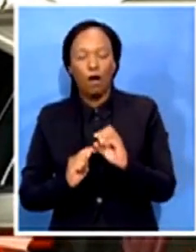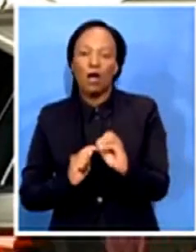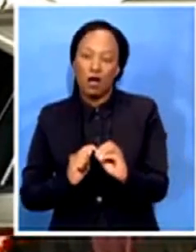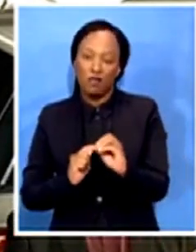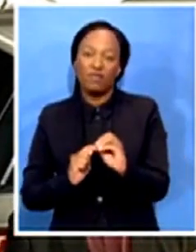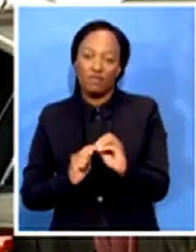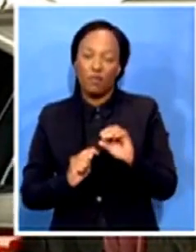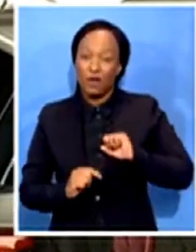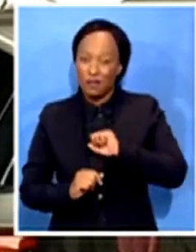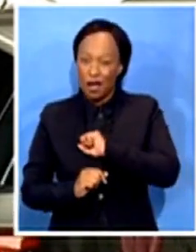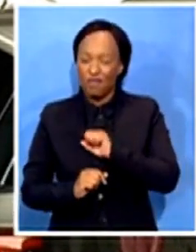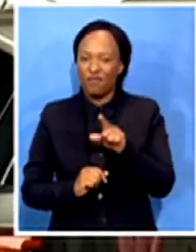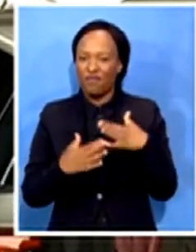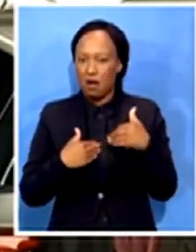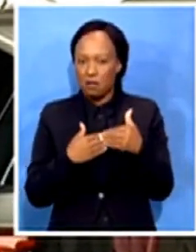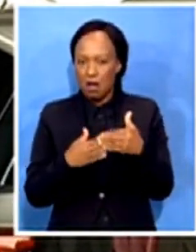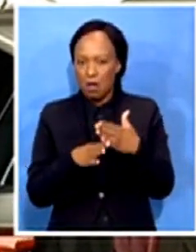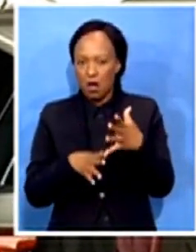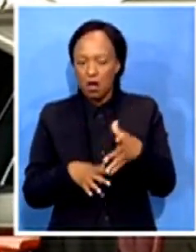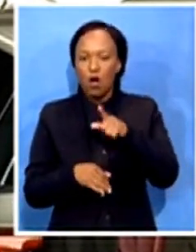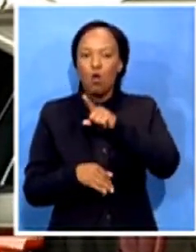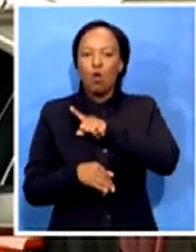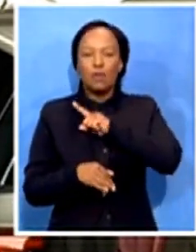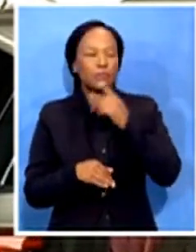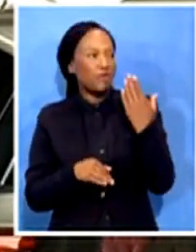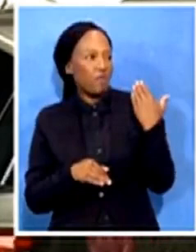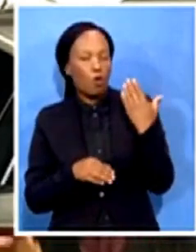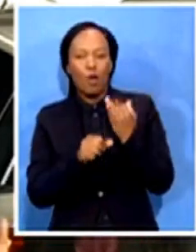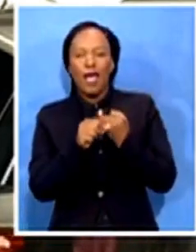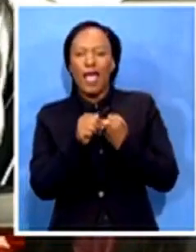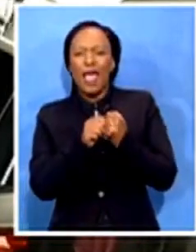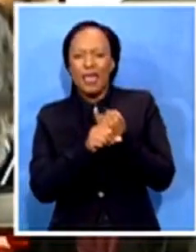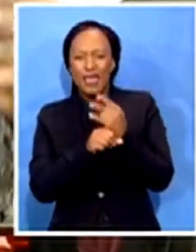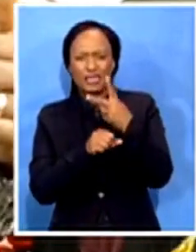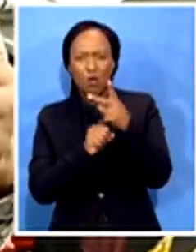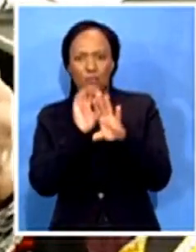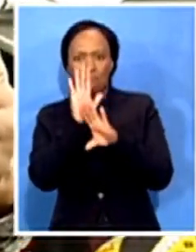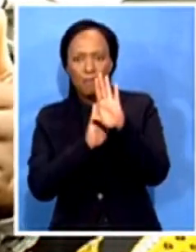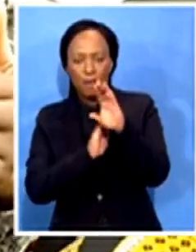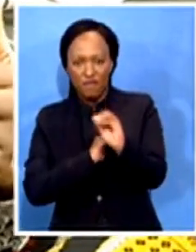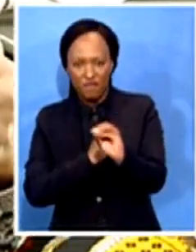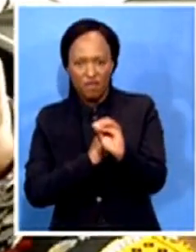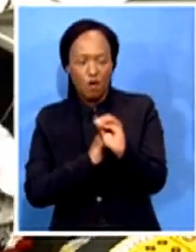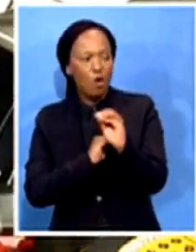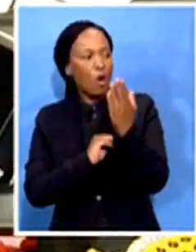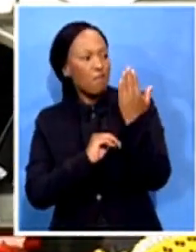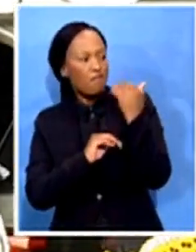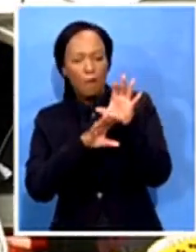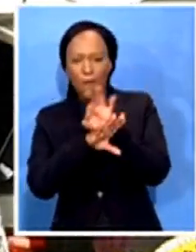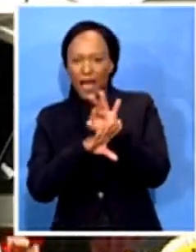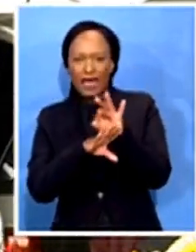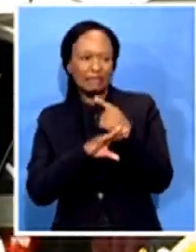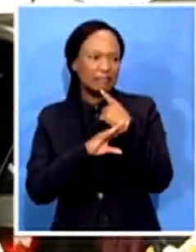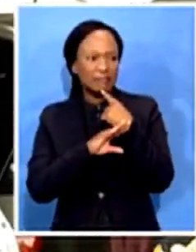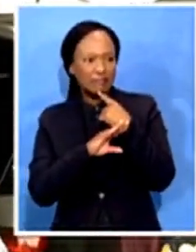Precisely because we had an earlier second wave than it was initially predicted in our modeling. And that